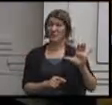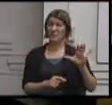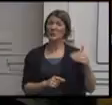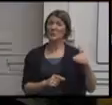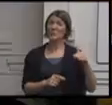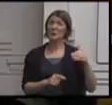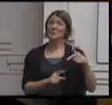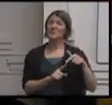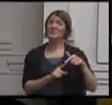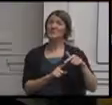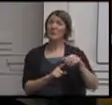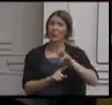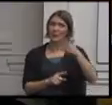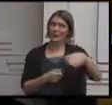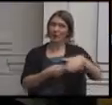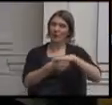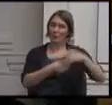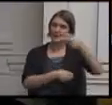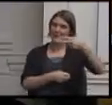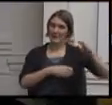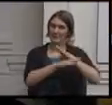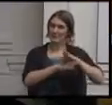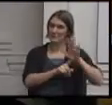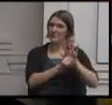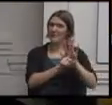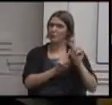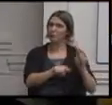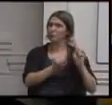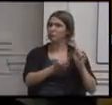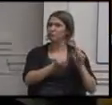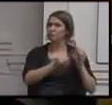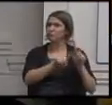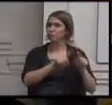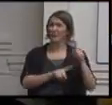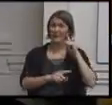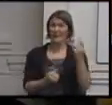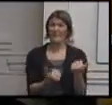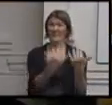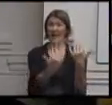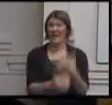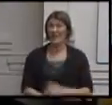So again, the West District being the second busiest district in the town.